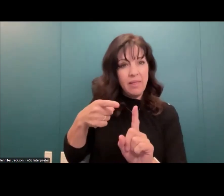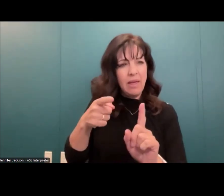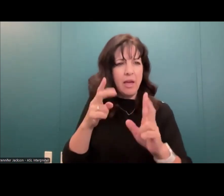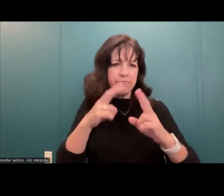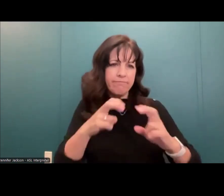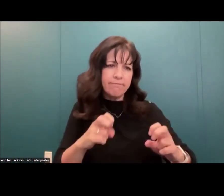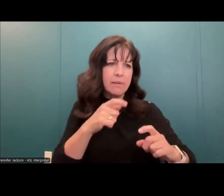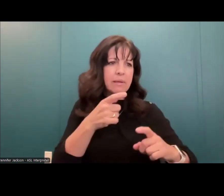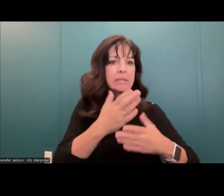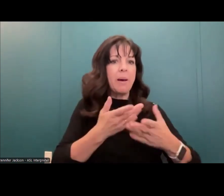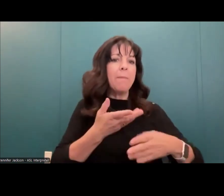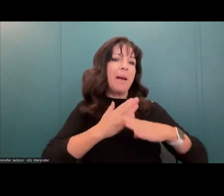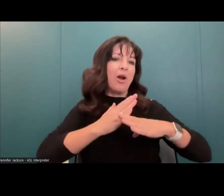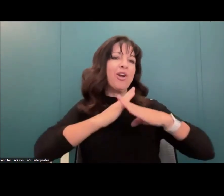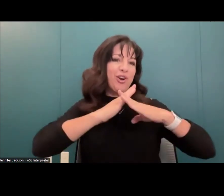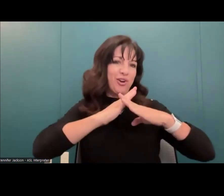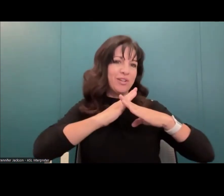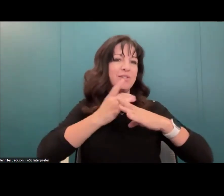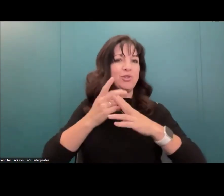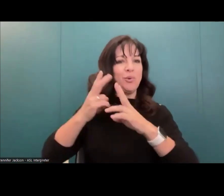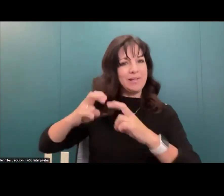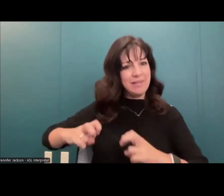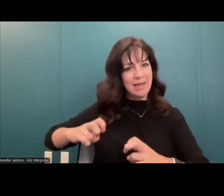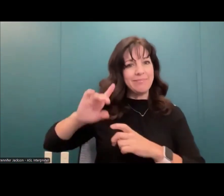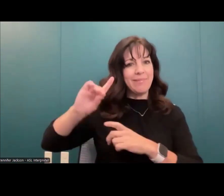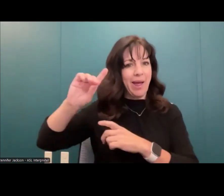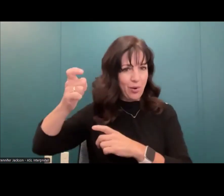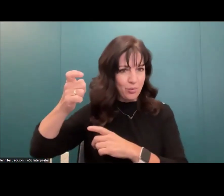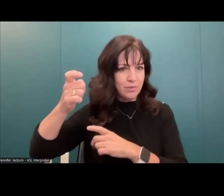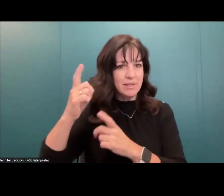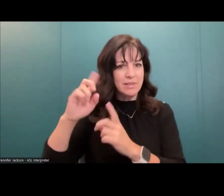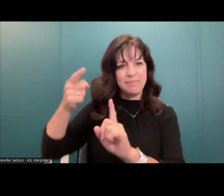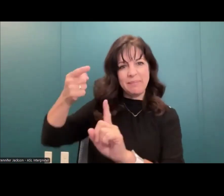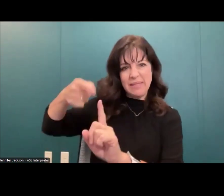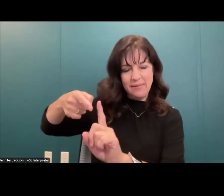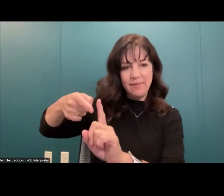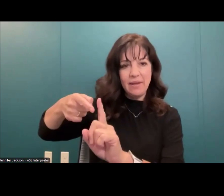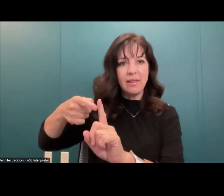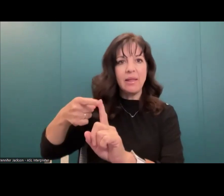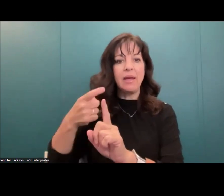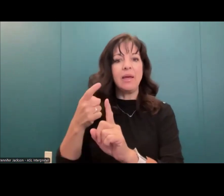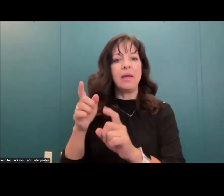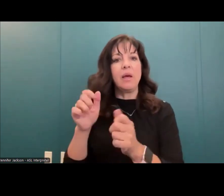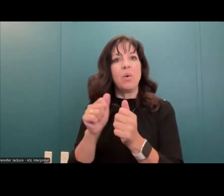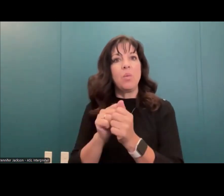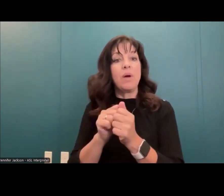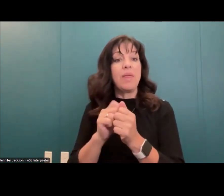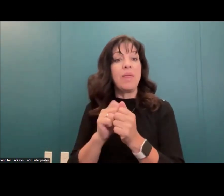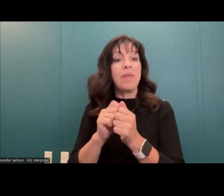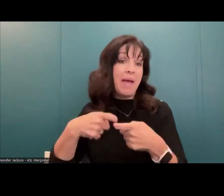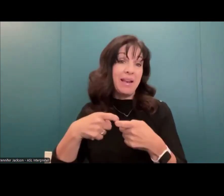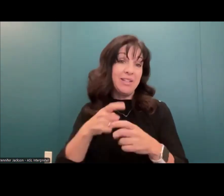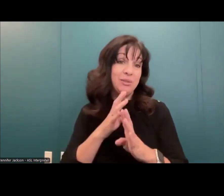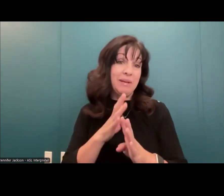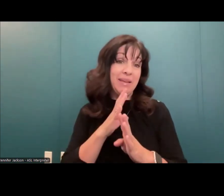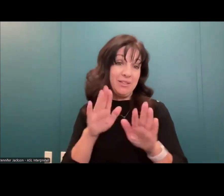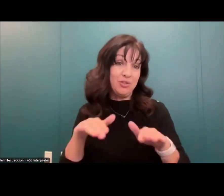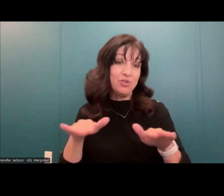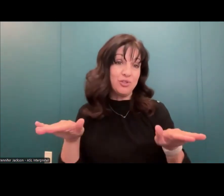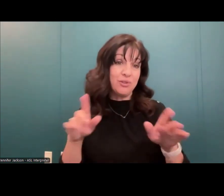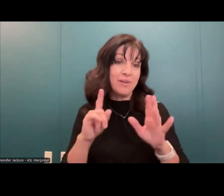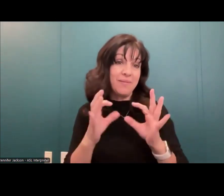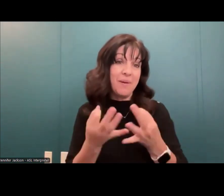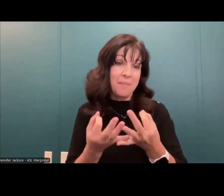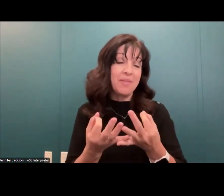some barriers to assessment and diagnosis, specifically among Spanish-speaking children and